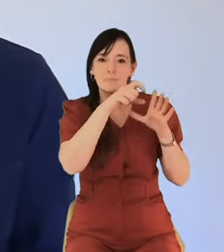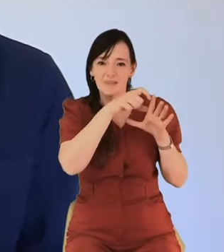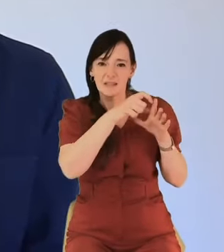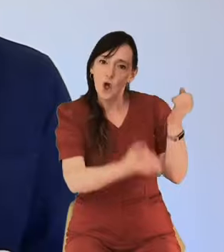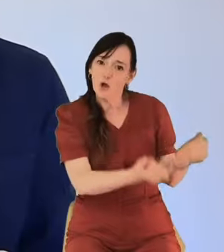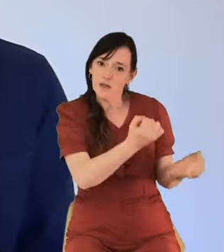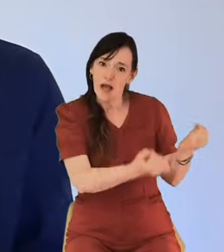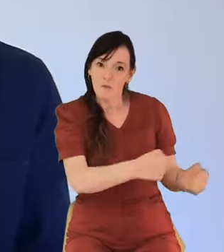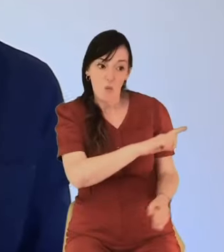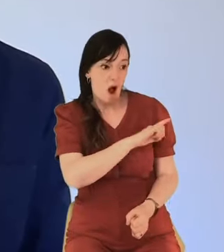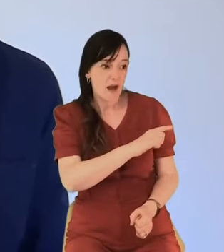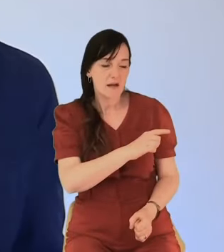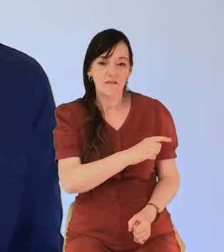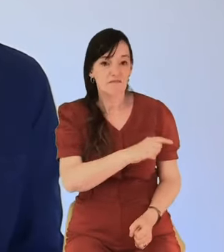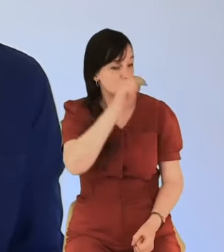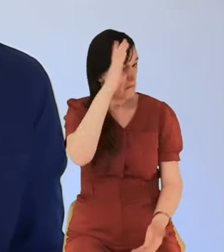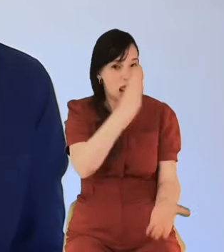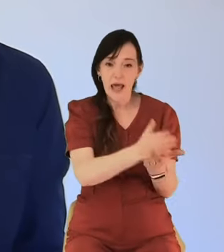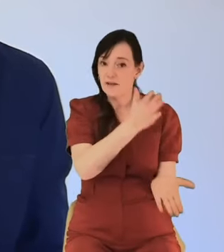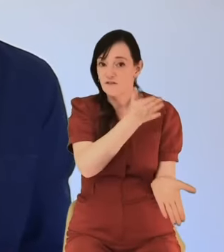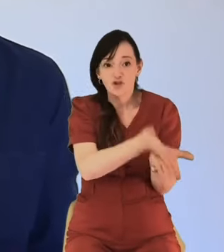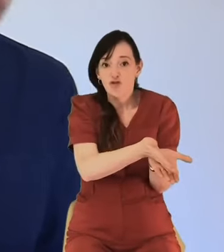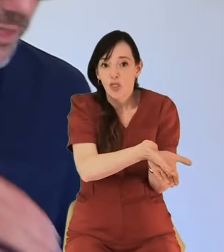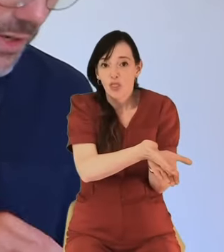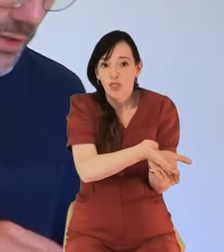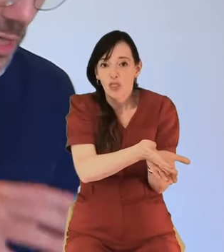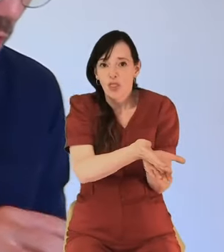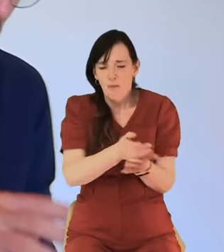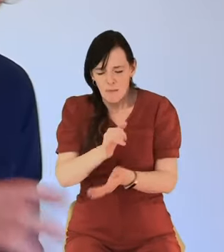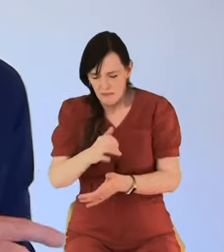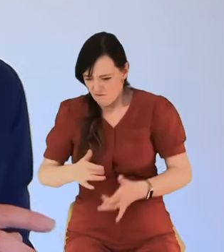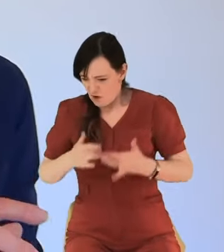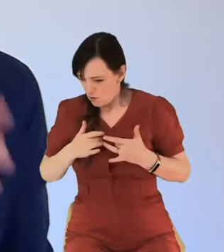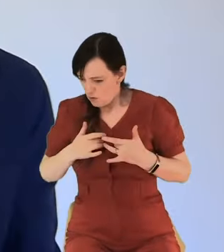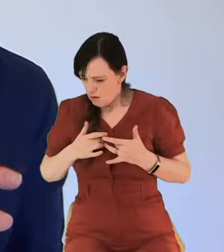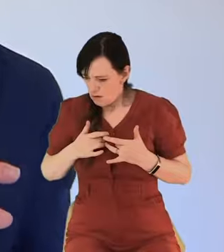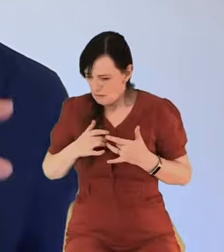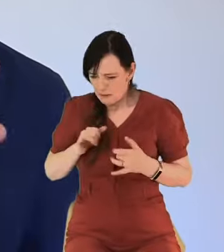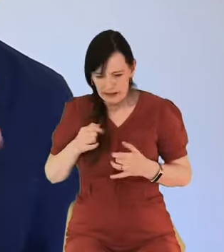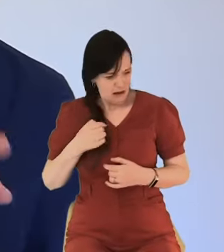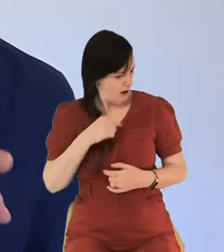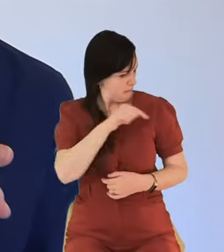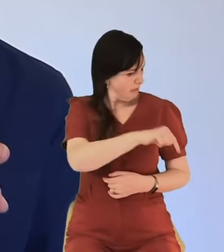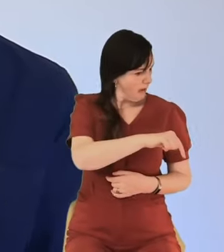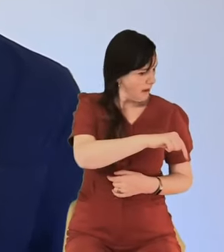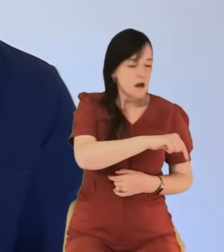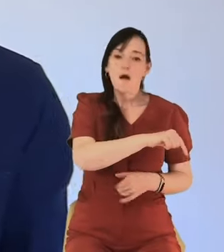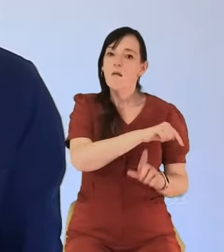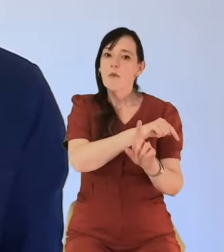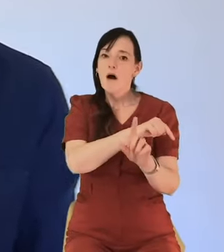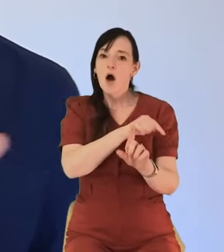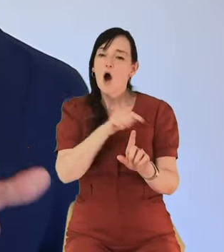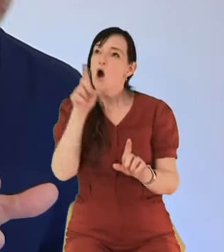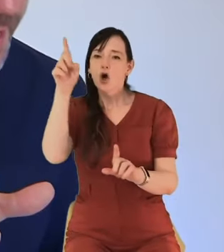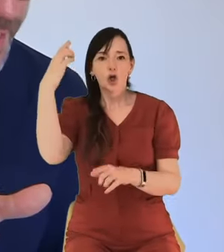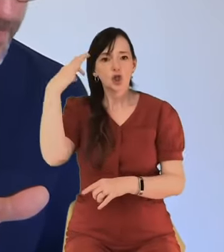me? And Paul is reassuring us. He's saying God chose you to be saved, not